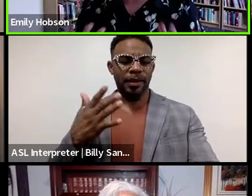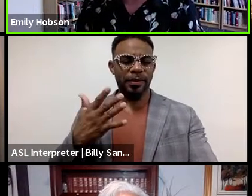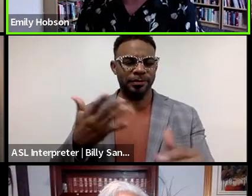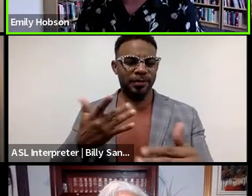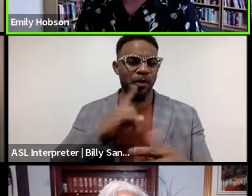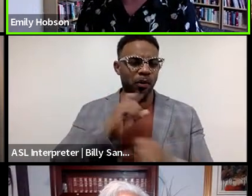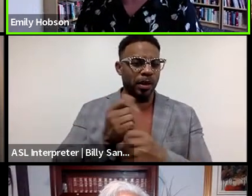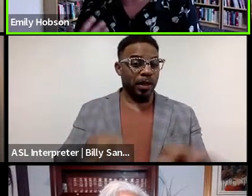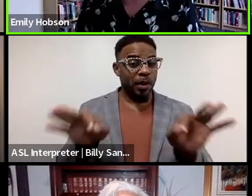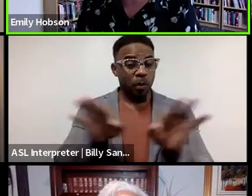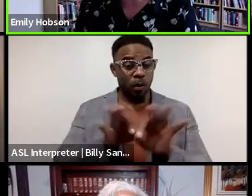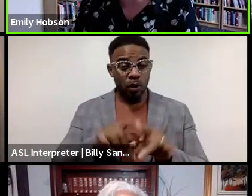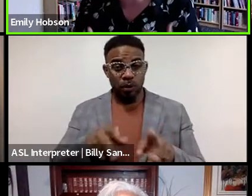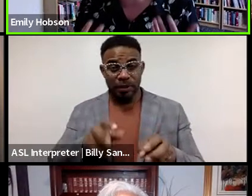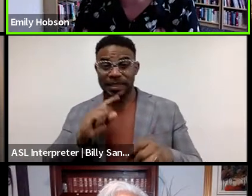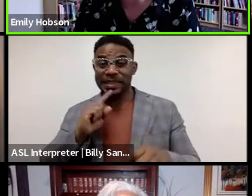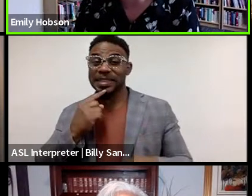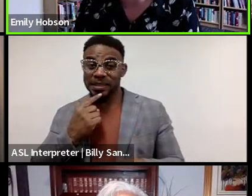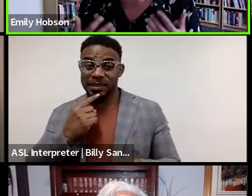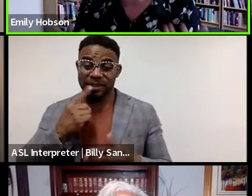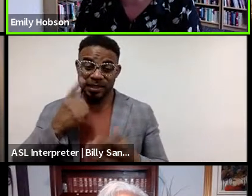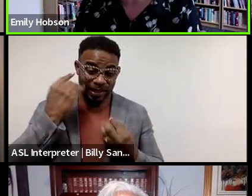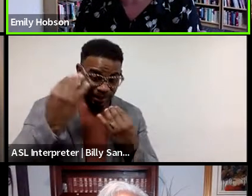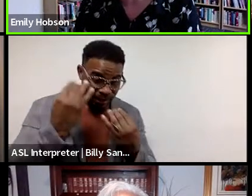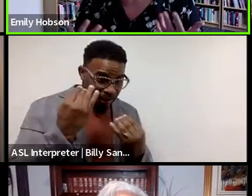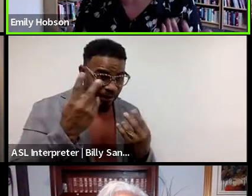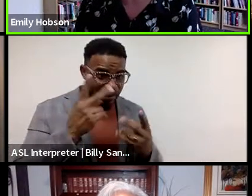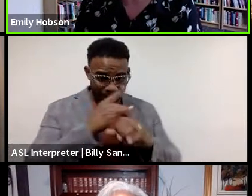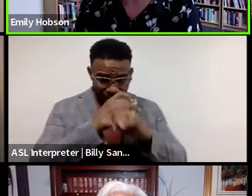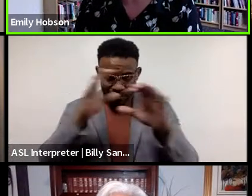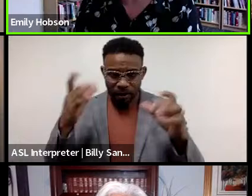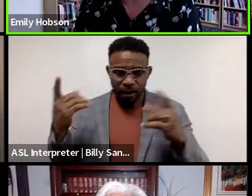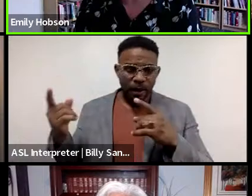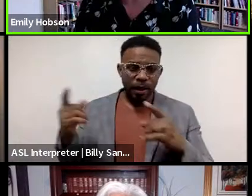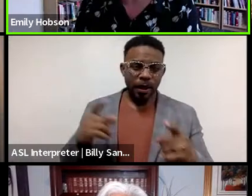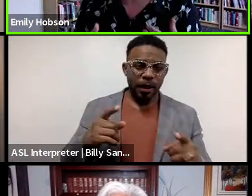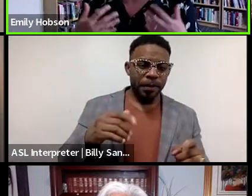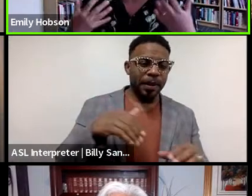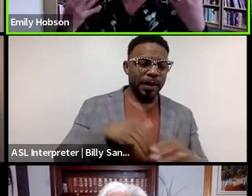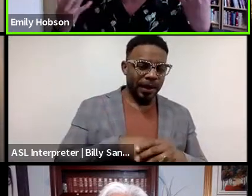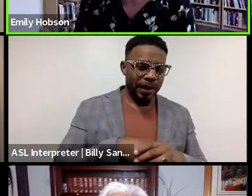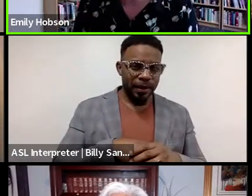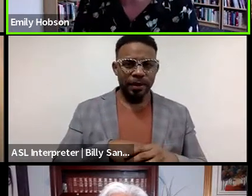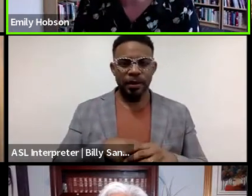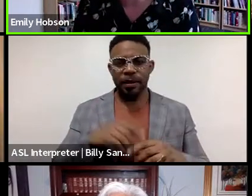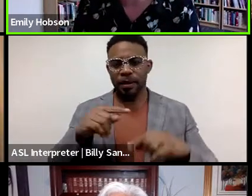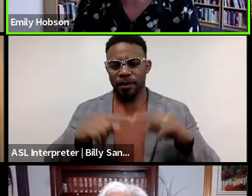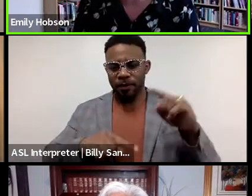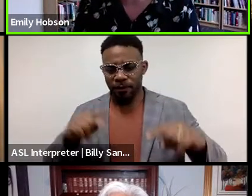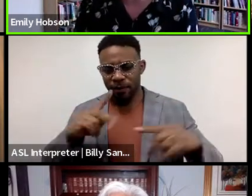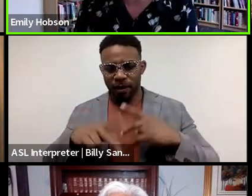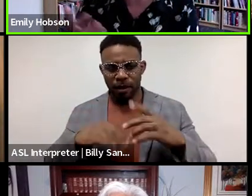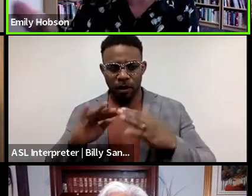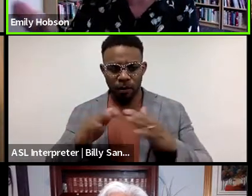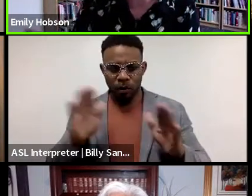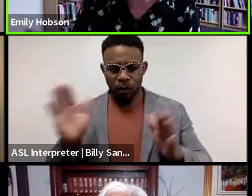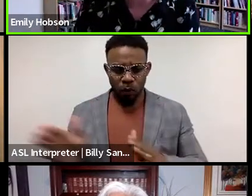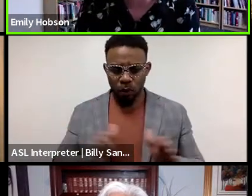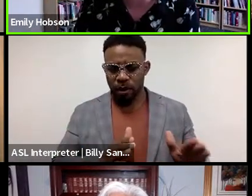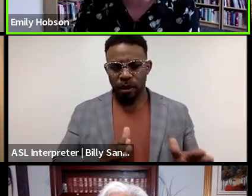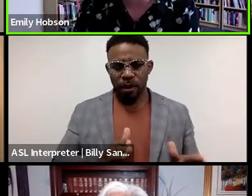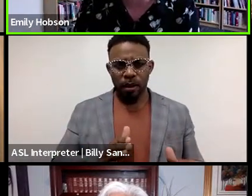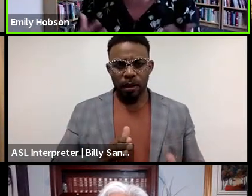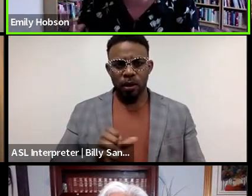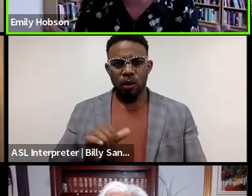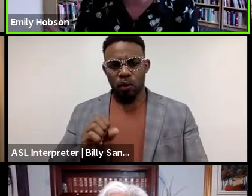it's really important to take seriously the thinking and the visions that go on in varying kinds of community organizing, right? And, you